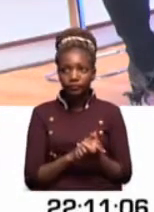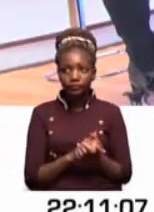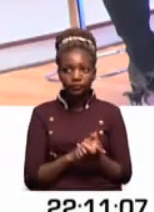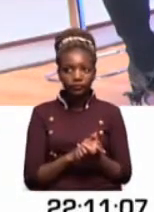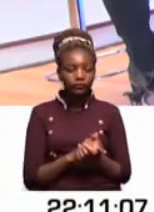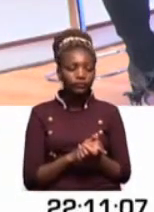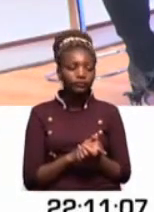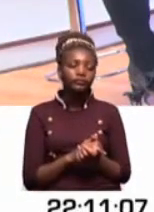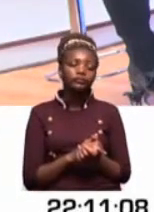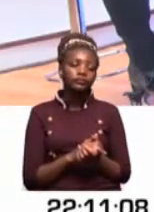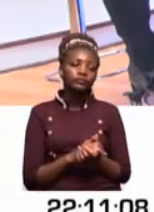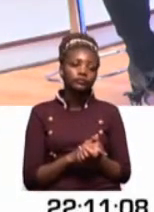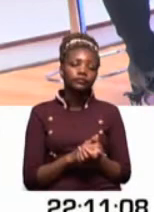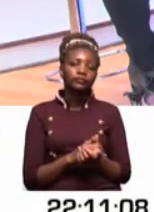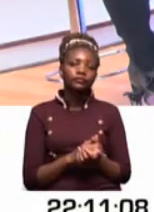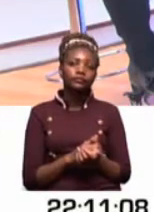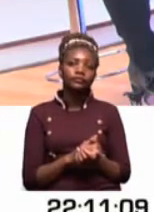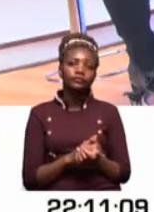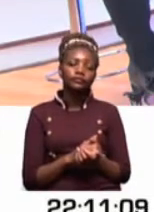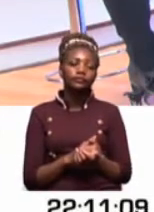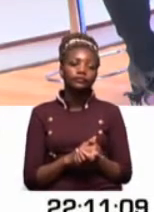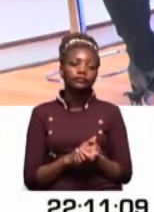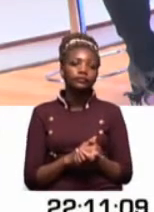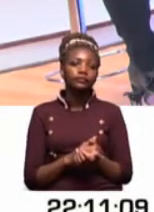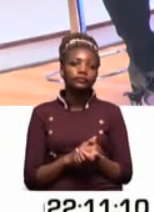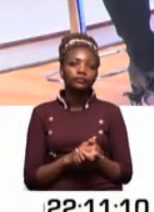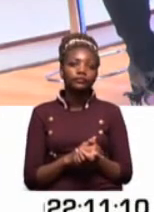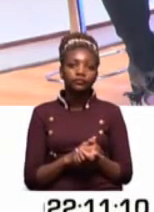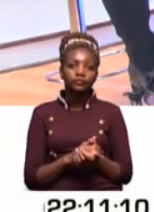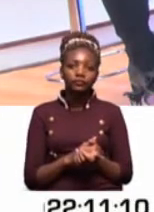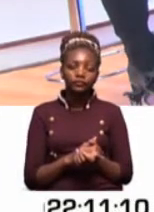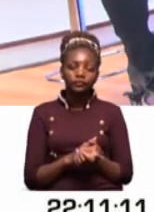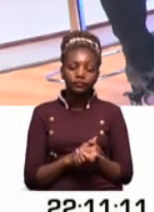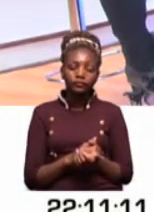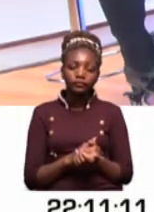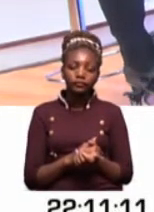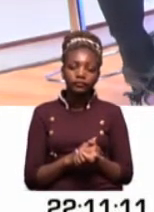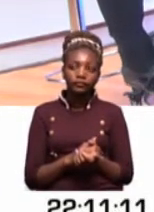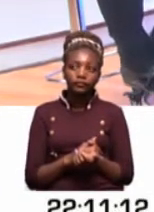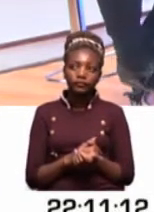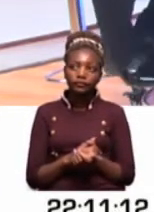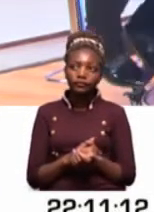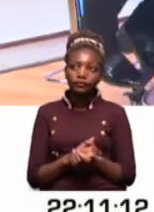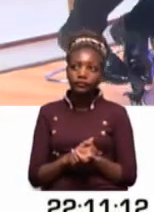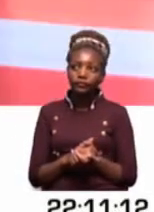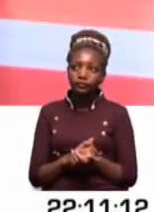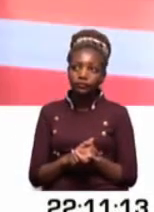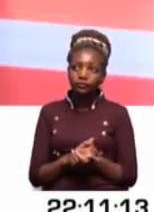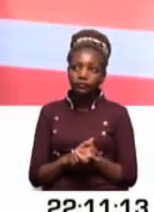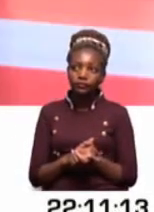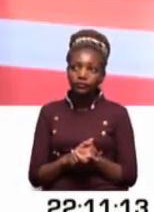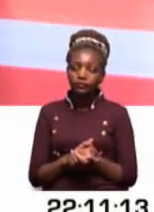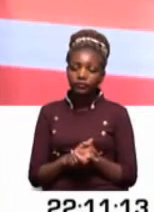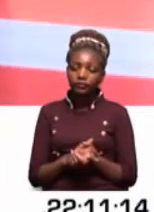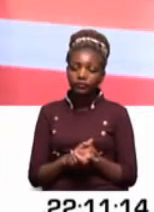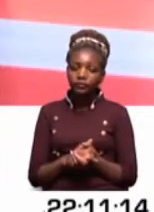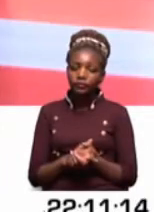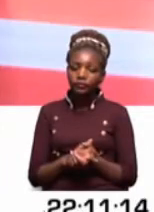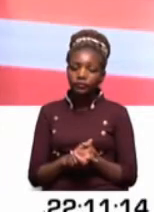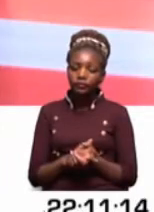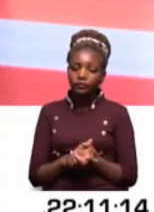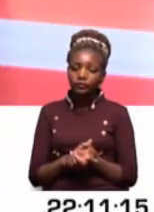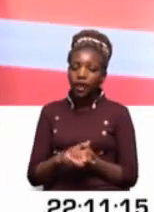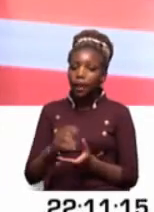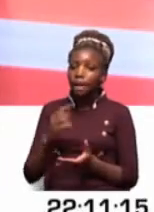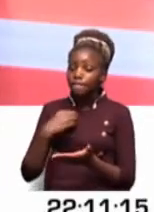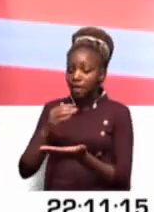the implementation of this report post 2022? That is it. I am there. I share the CIOC.